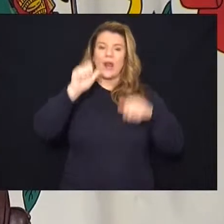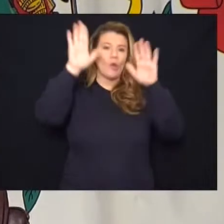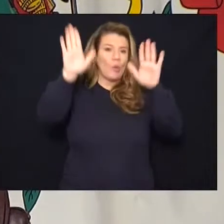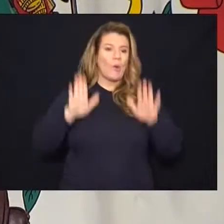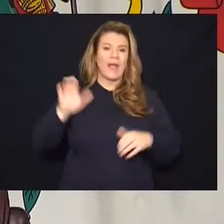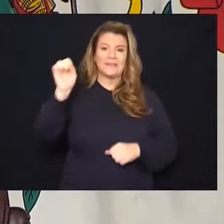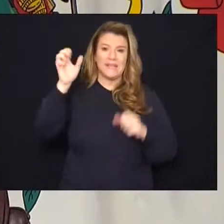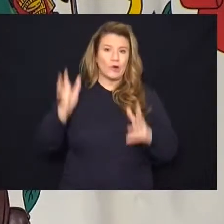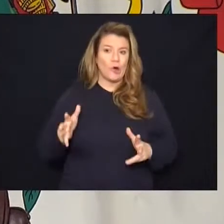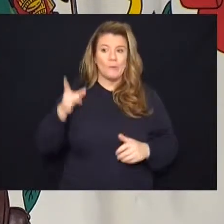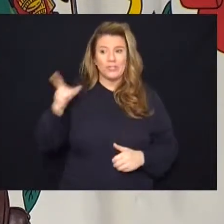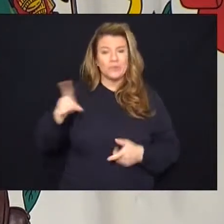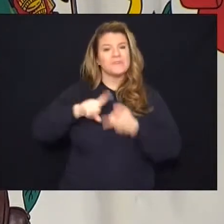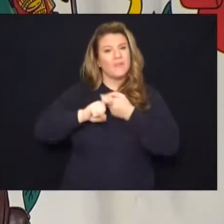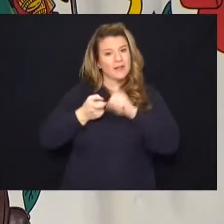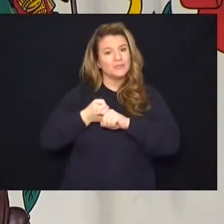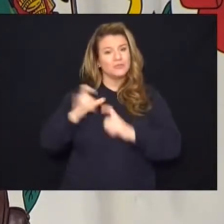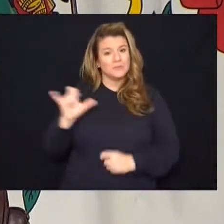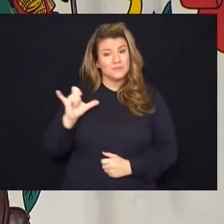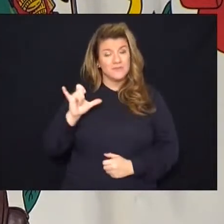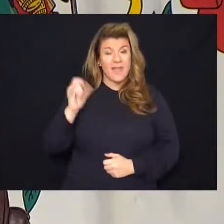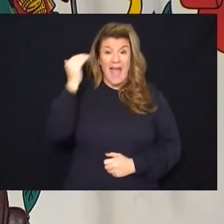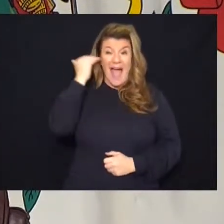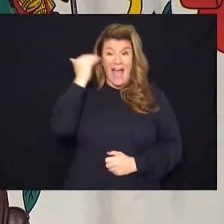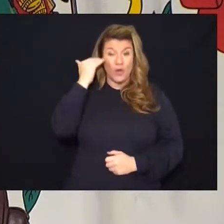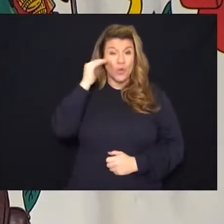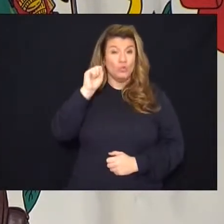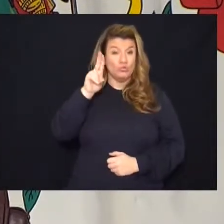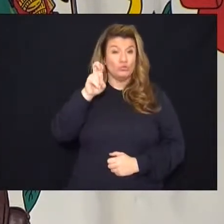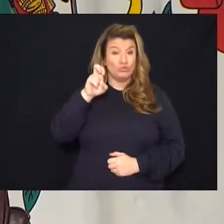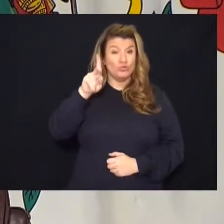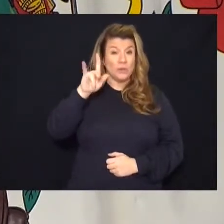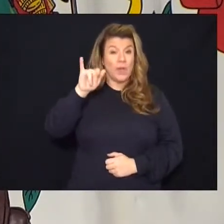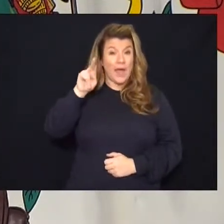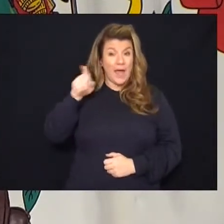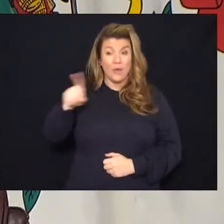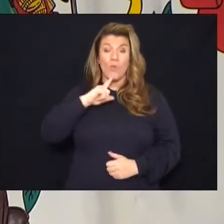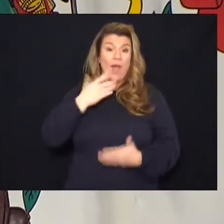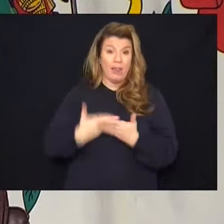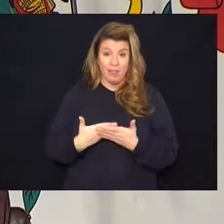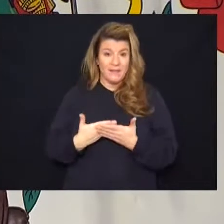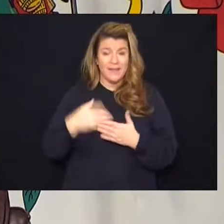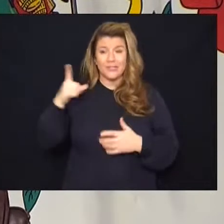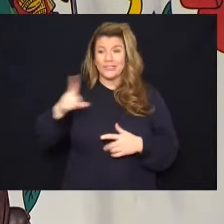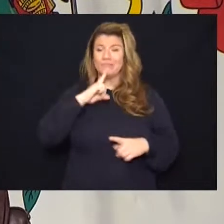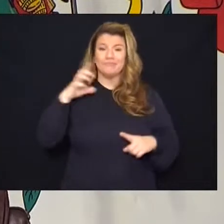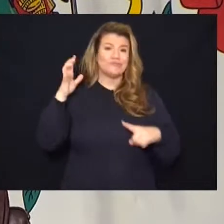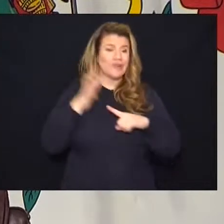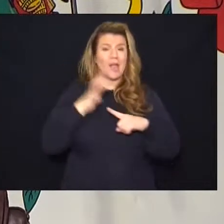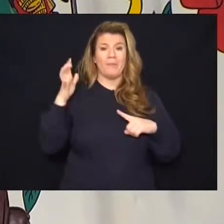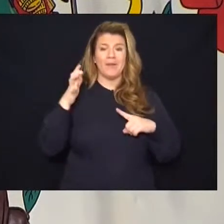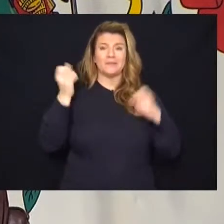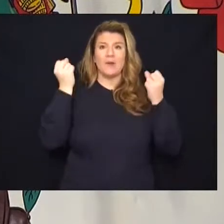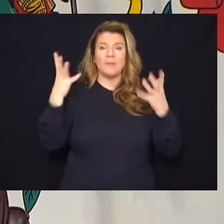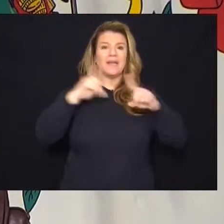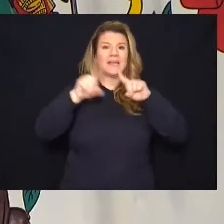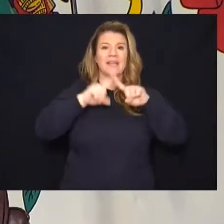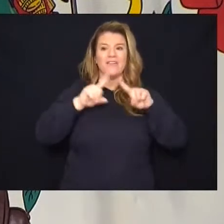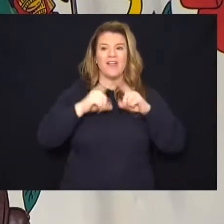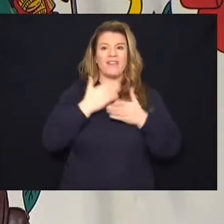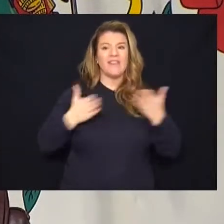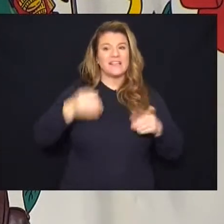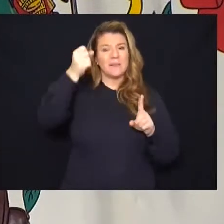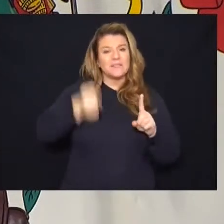a friend. I knew Sue Klein really well. I know how she championed all kinds of things in the southern